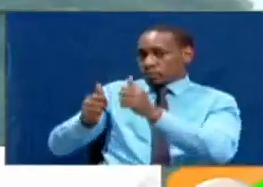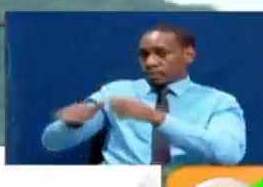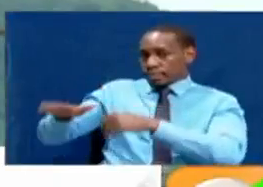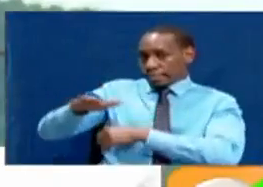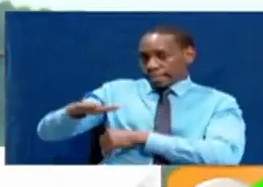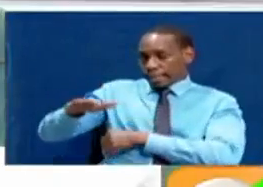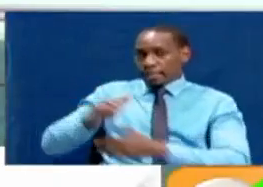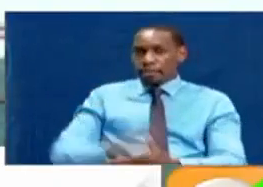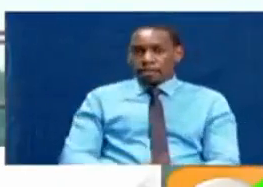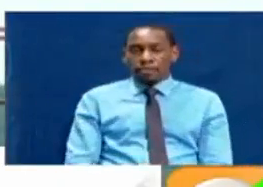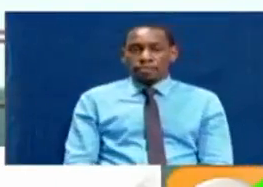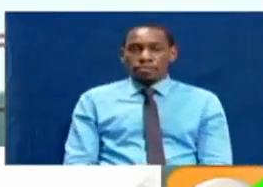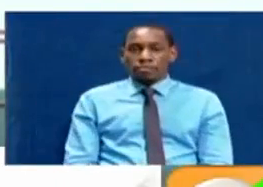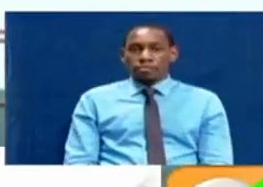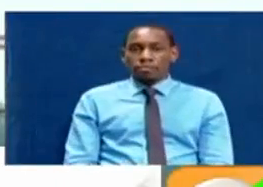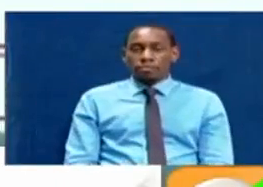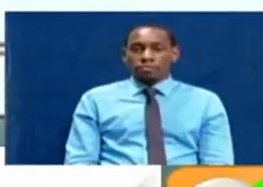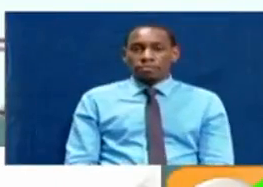level.